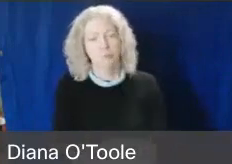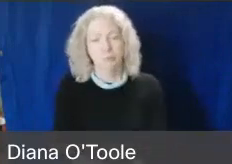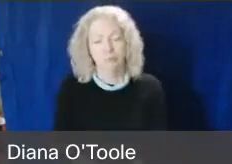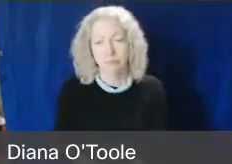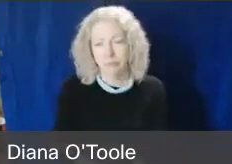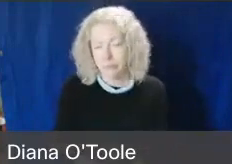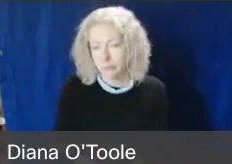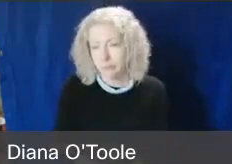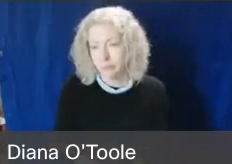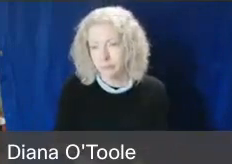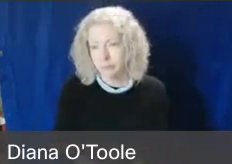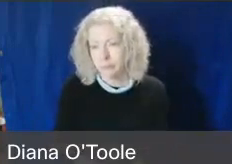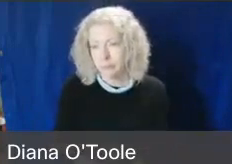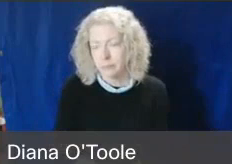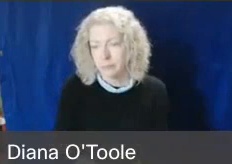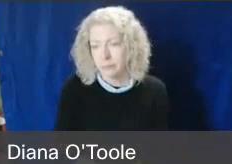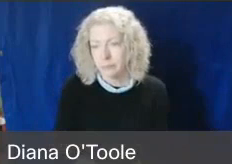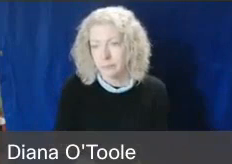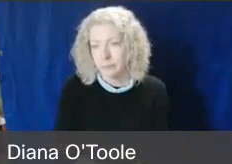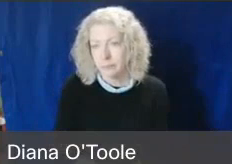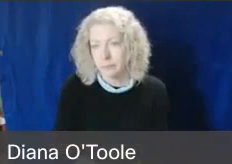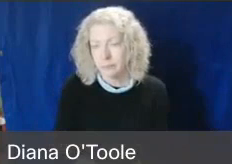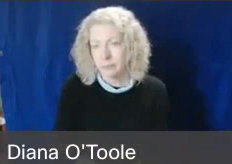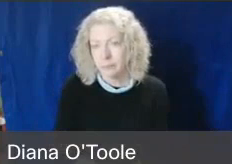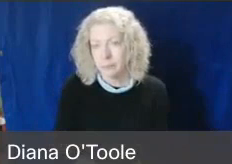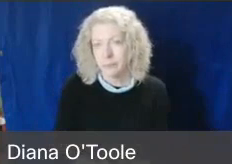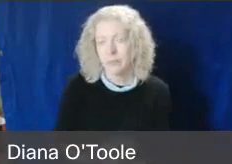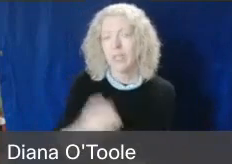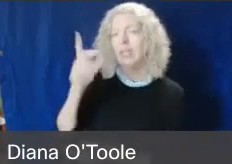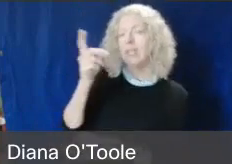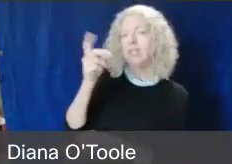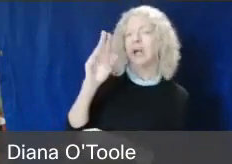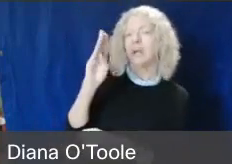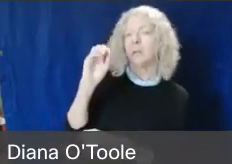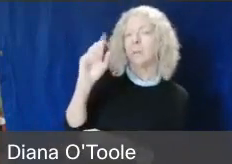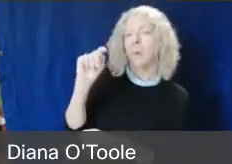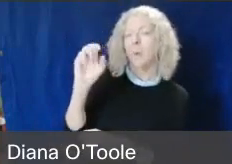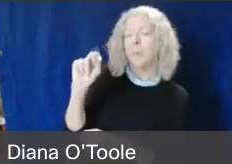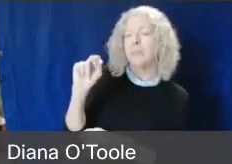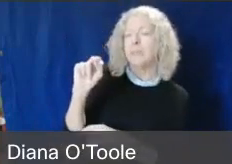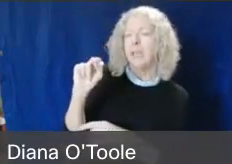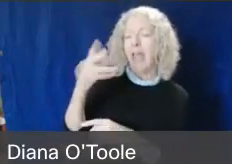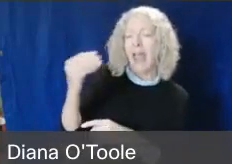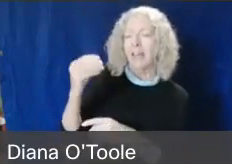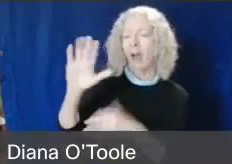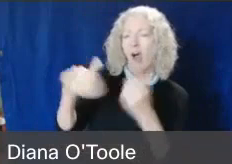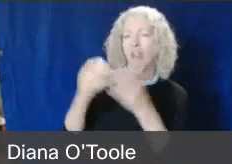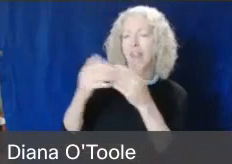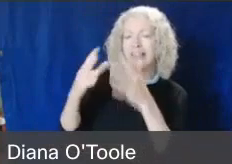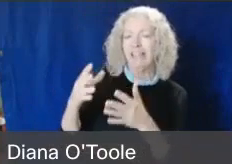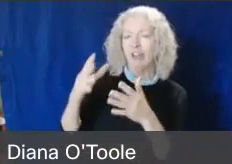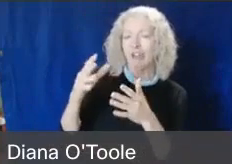from Amy Reed, we have a thank you to Dr. Bolton and our leadership team for looking out for us and providing a steady leadership and